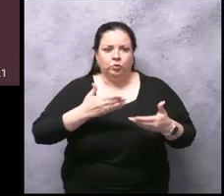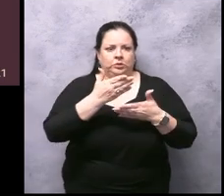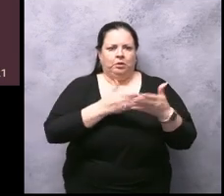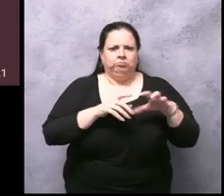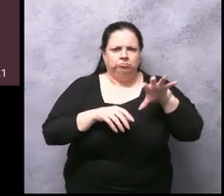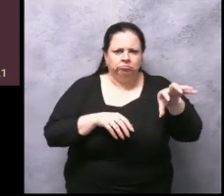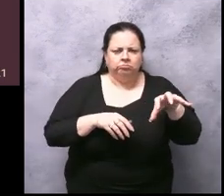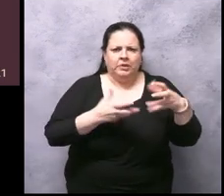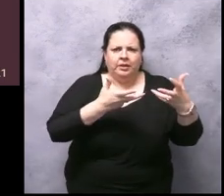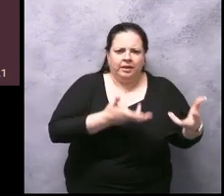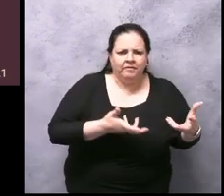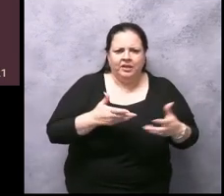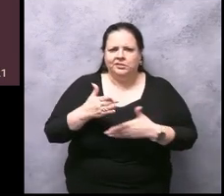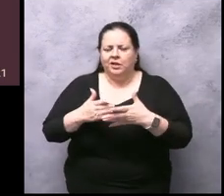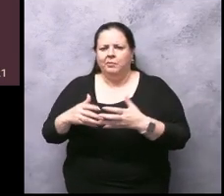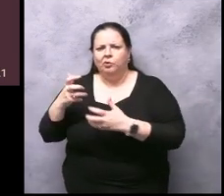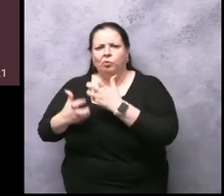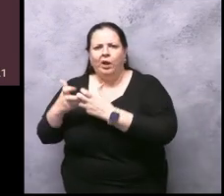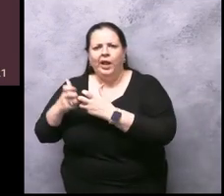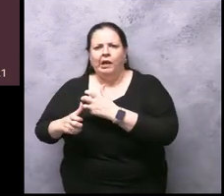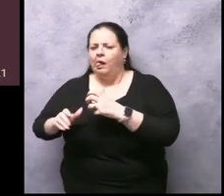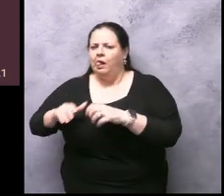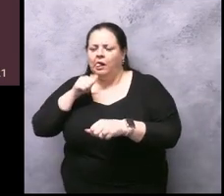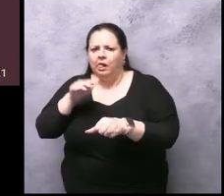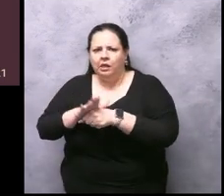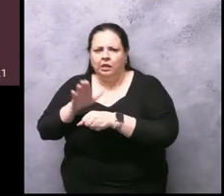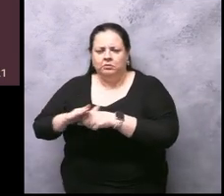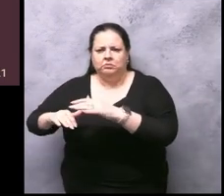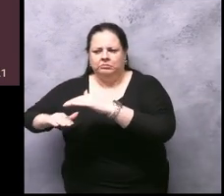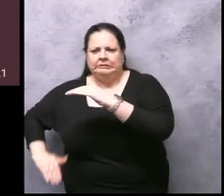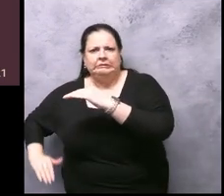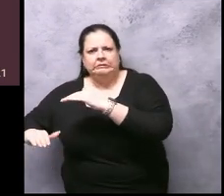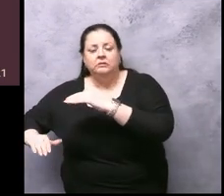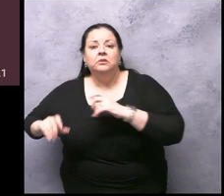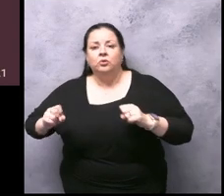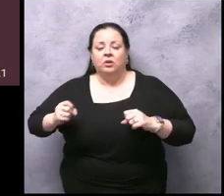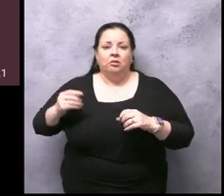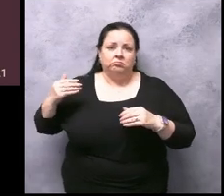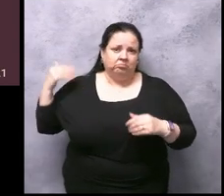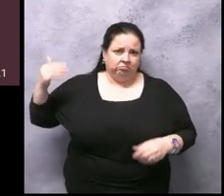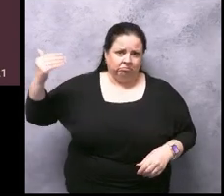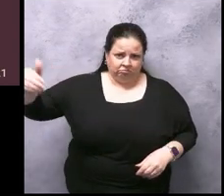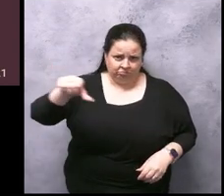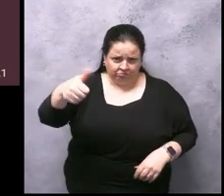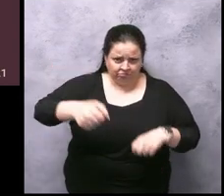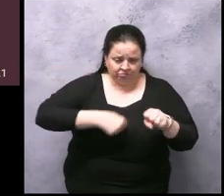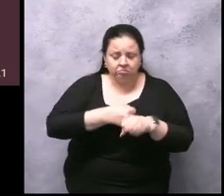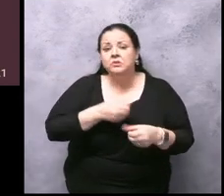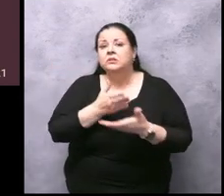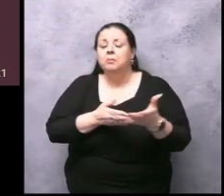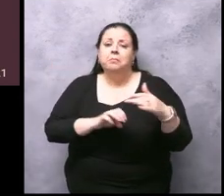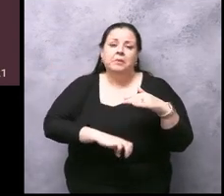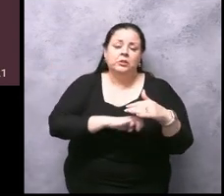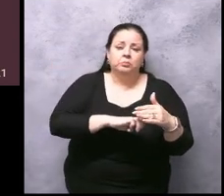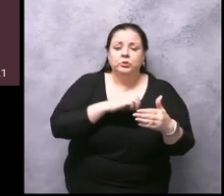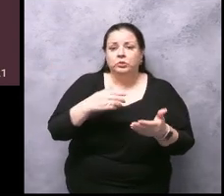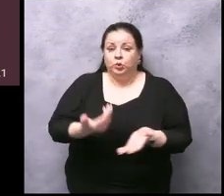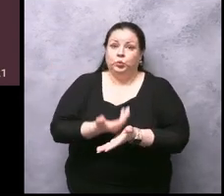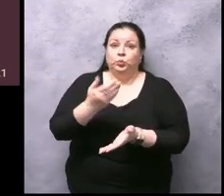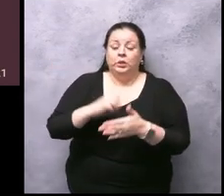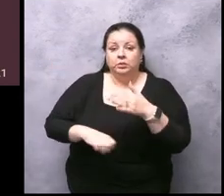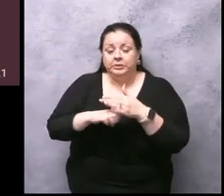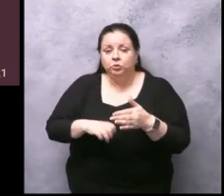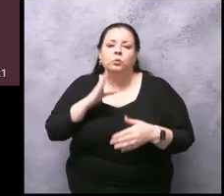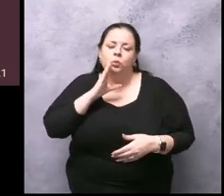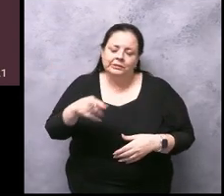schools are gray or underutilized. And so over the next 10 years, some elementary schools, some new elementary schools